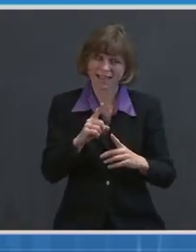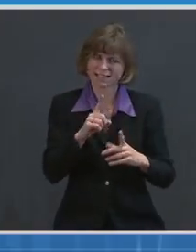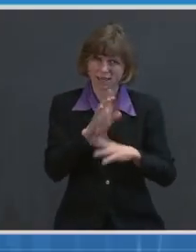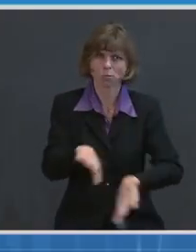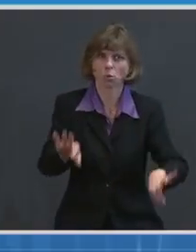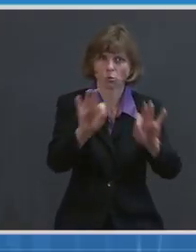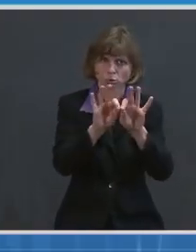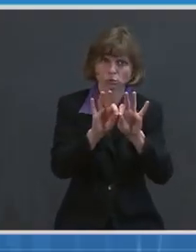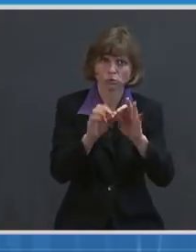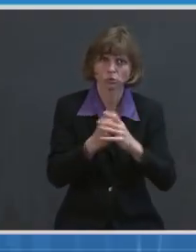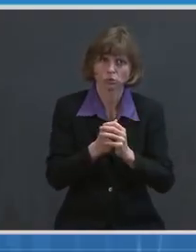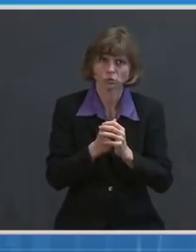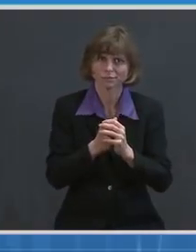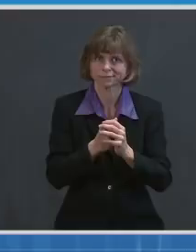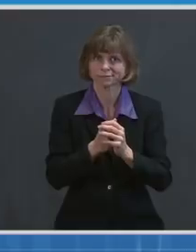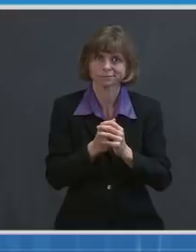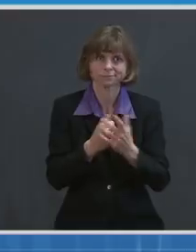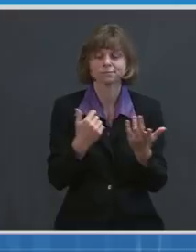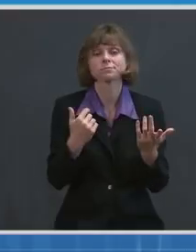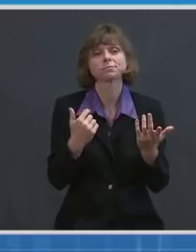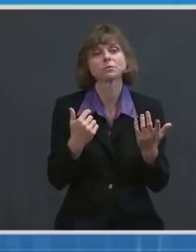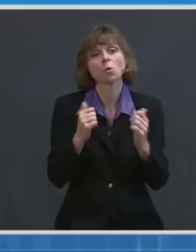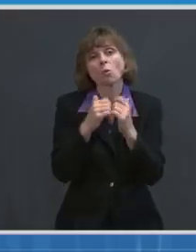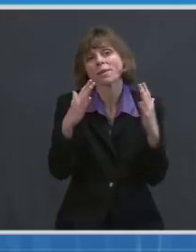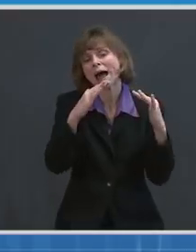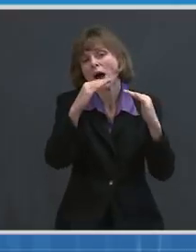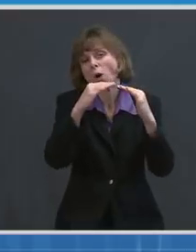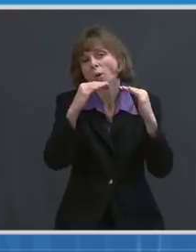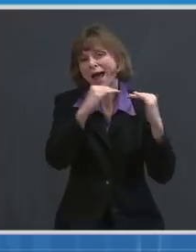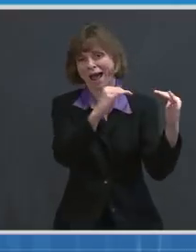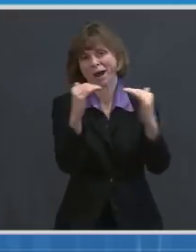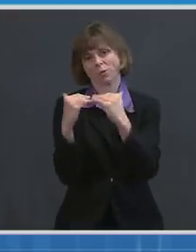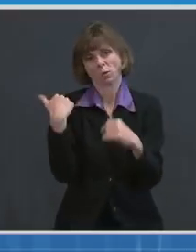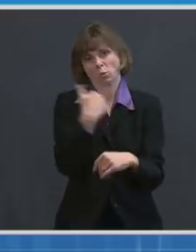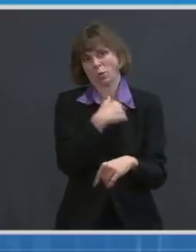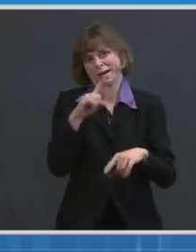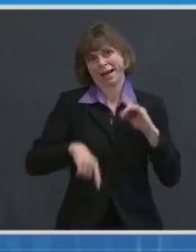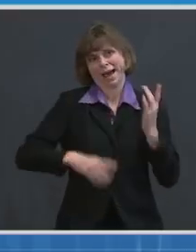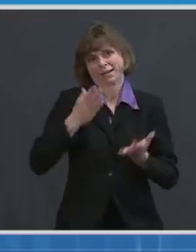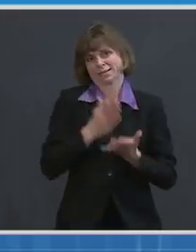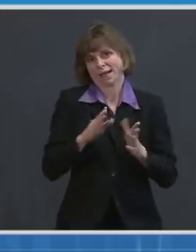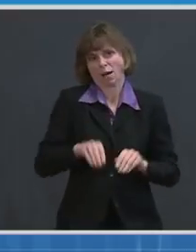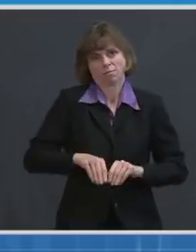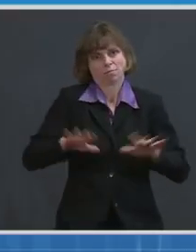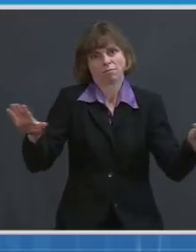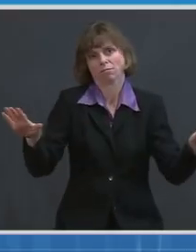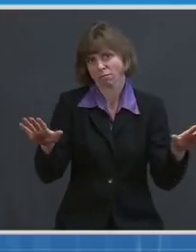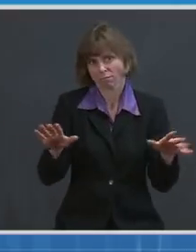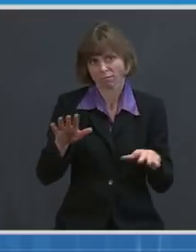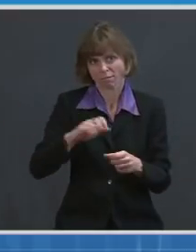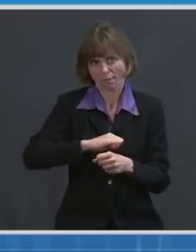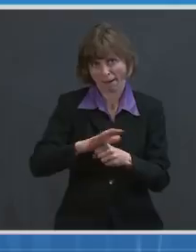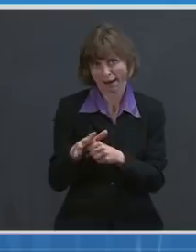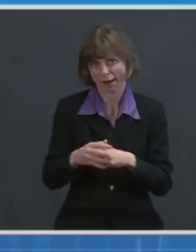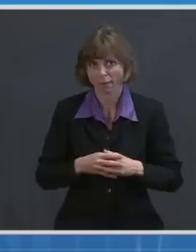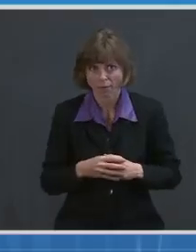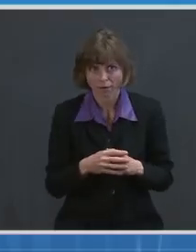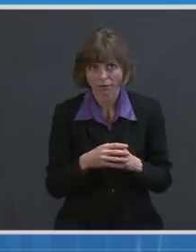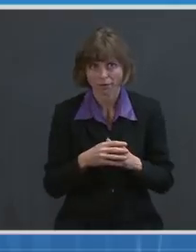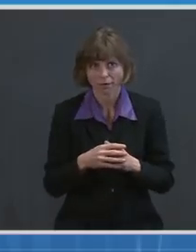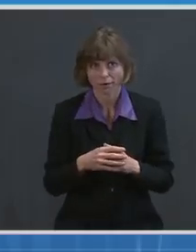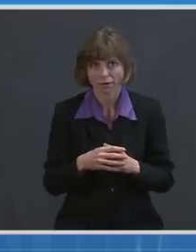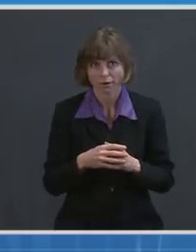critical. Absent equity, we will not be able to stop this pandemic from continuing to claim lives, strain our healthcare system, and weaken our